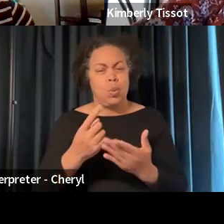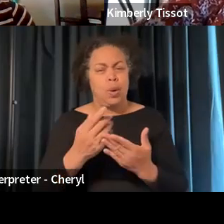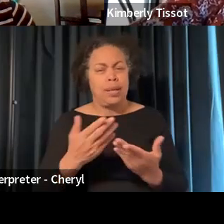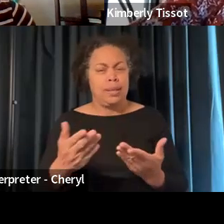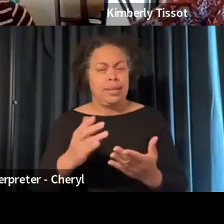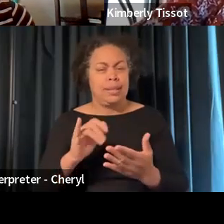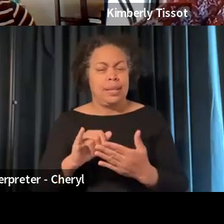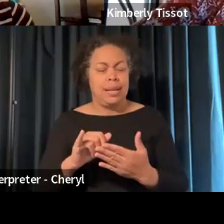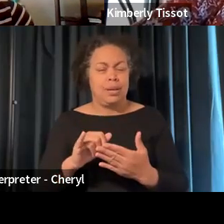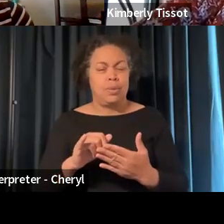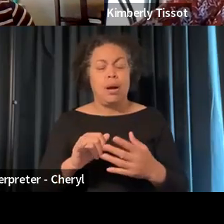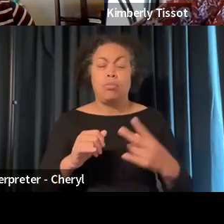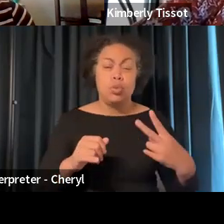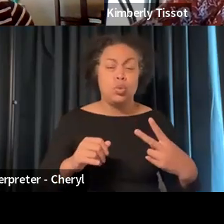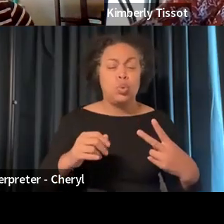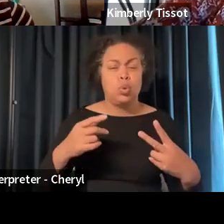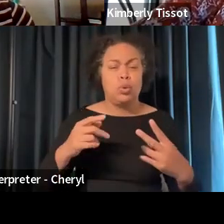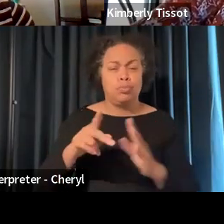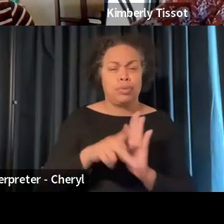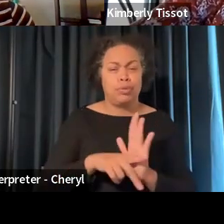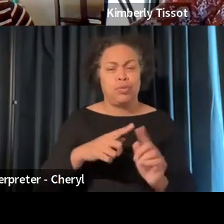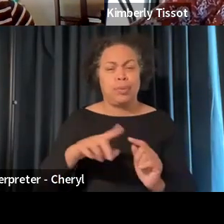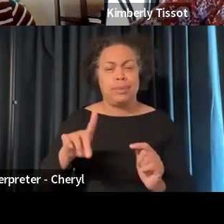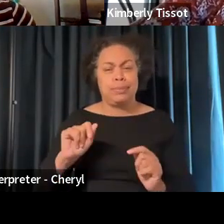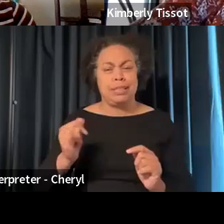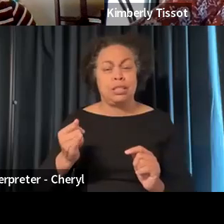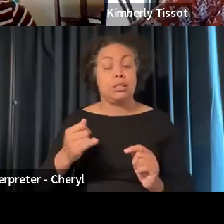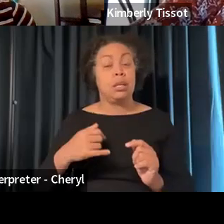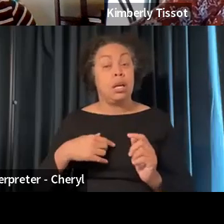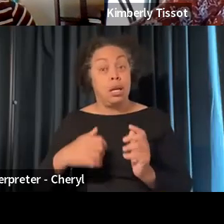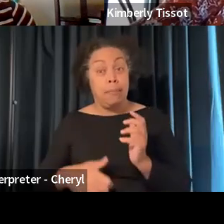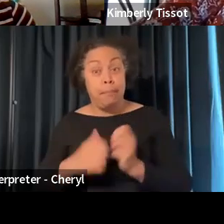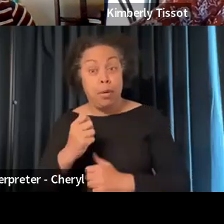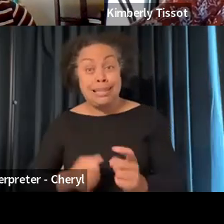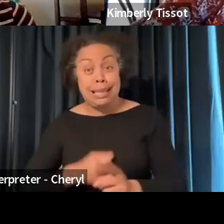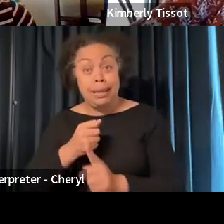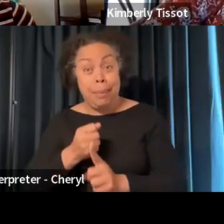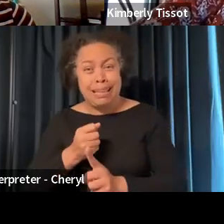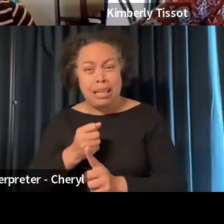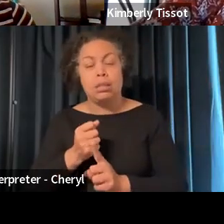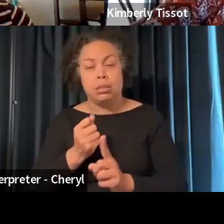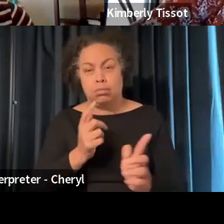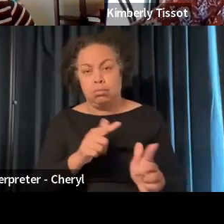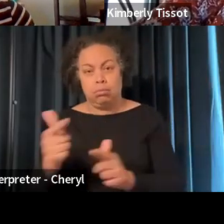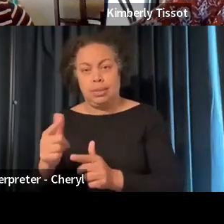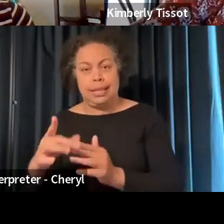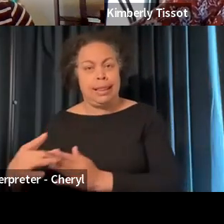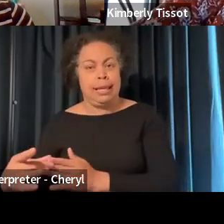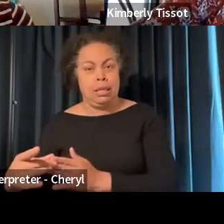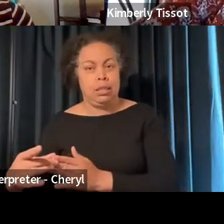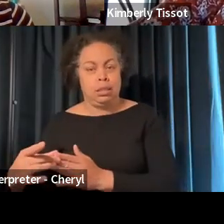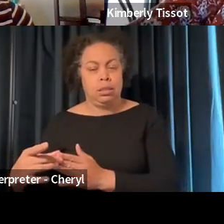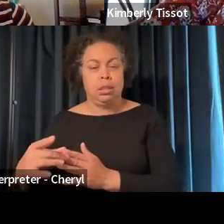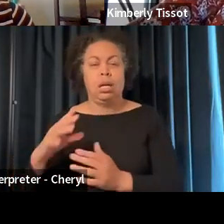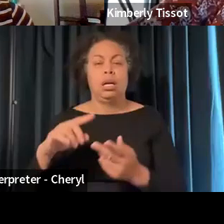two principles of disability justice is leadership of the most impact. And another one of the principles is